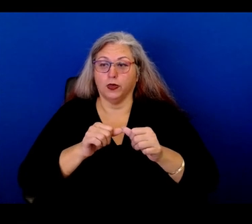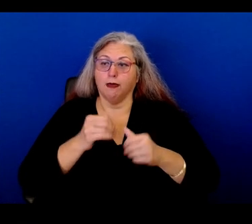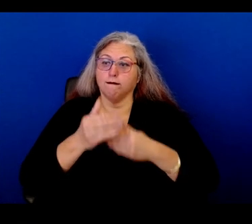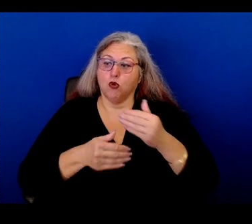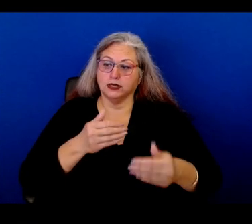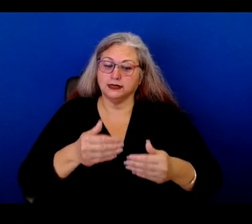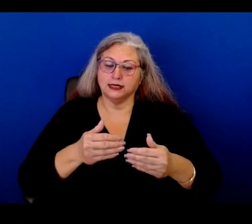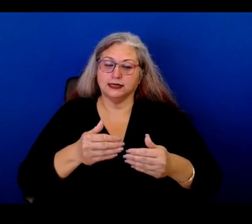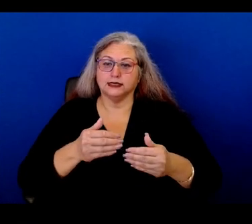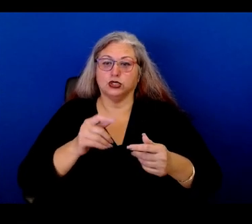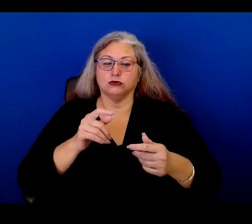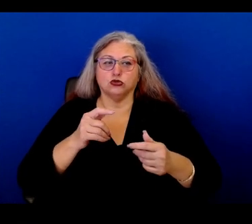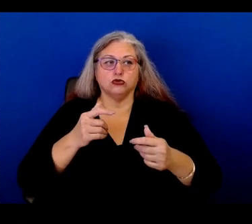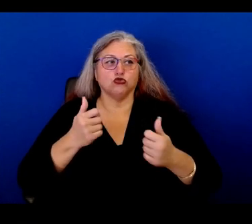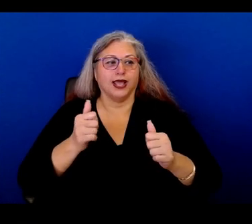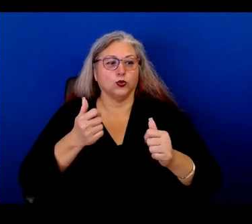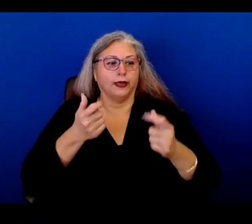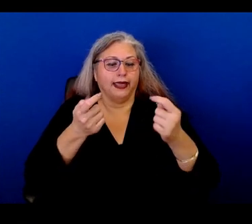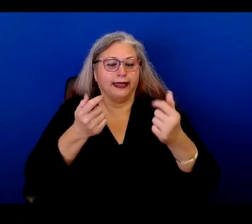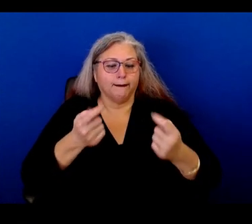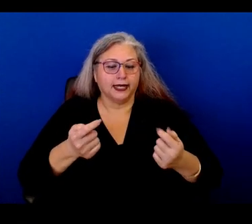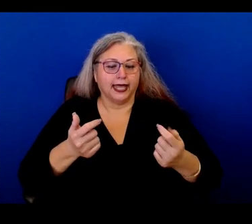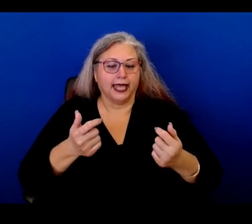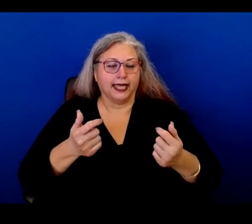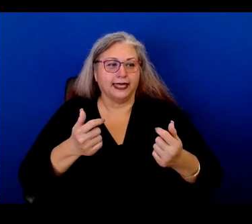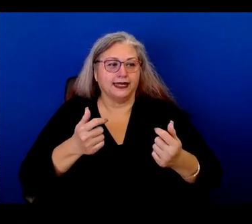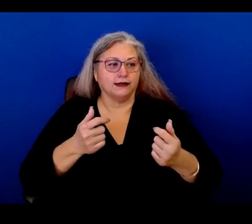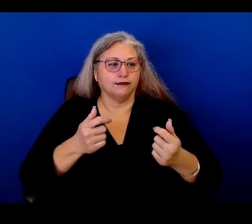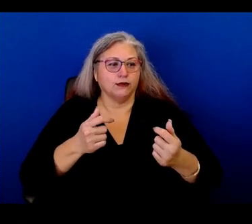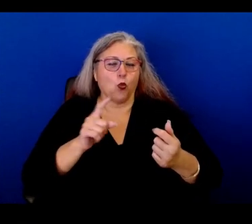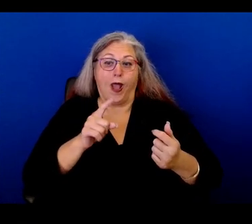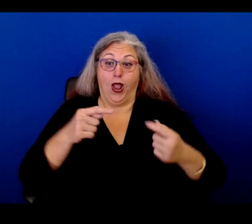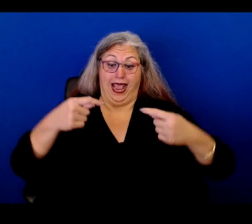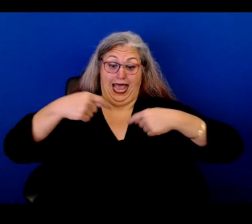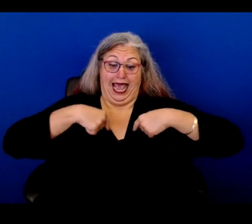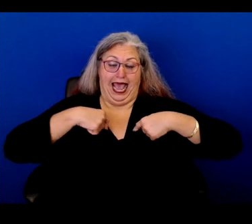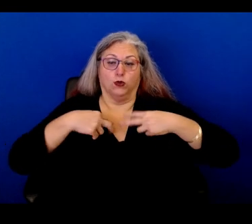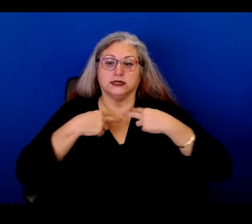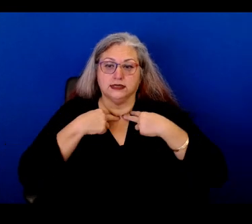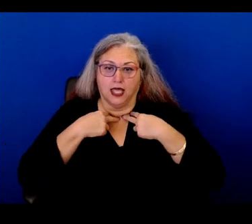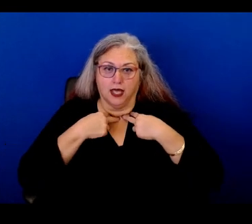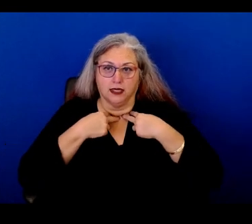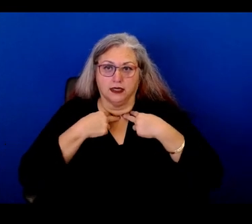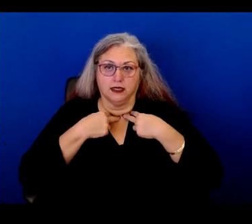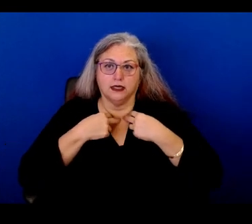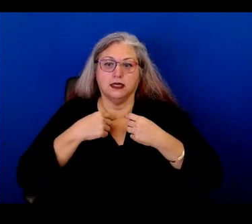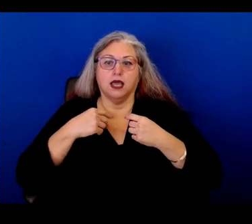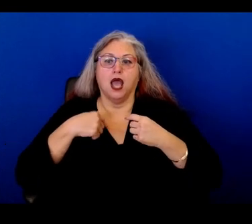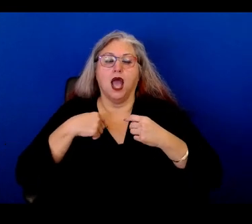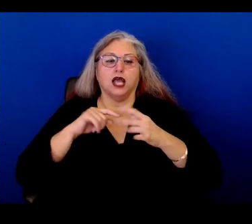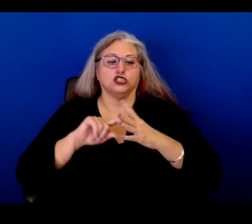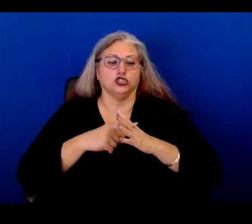of eliminating where I was stuck, where I was feeling, and started